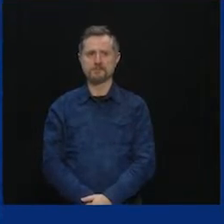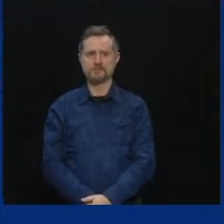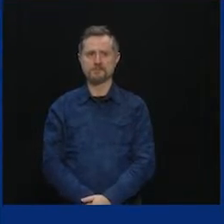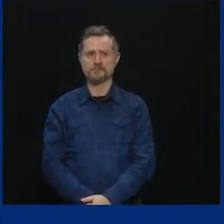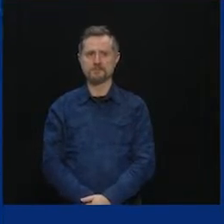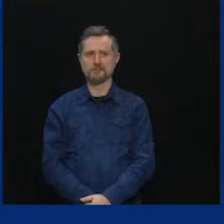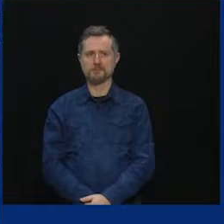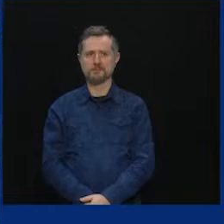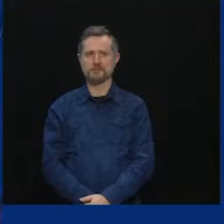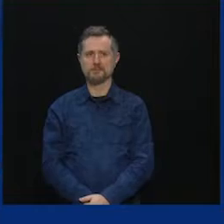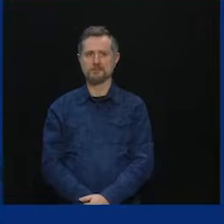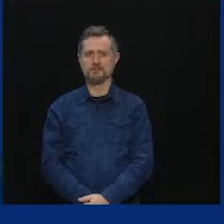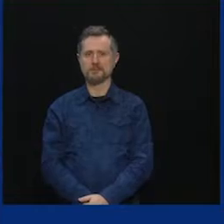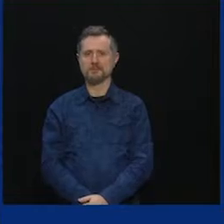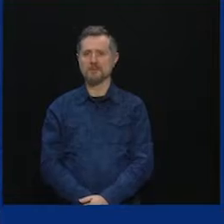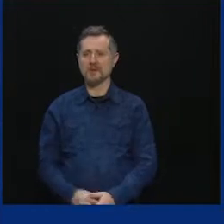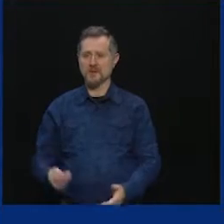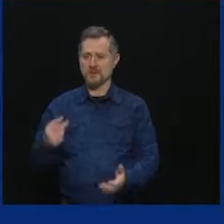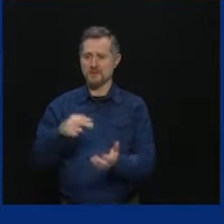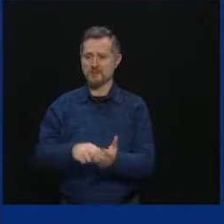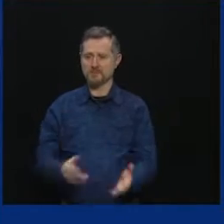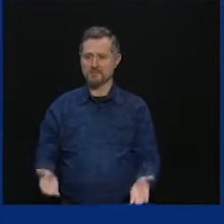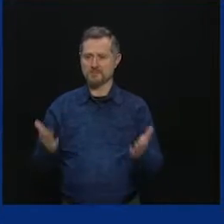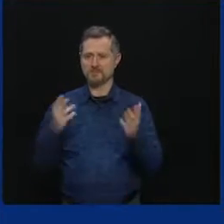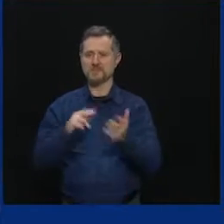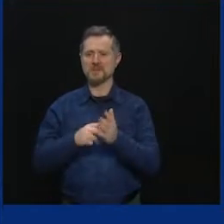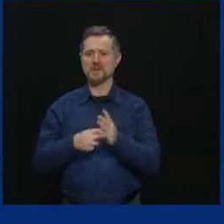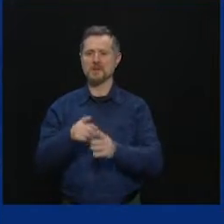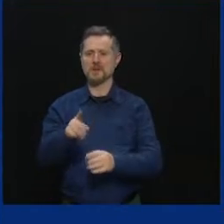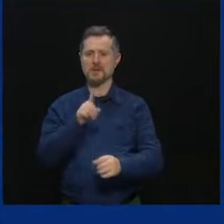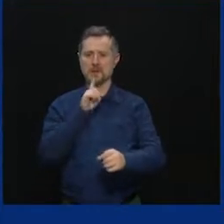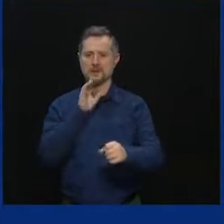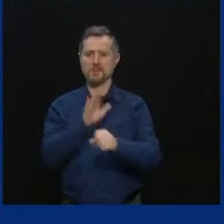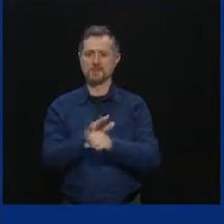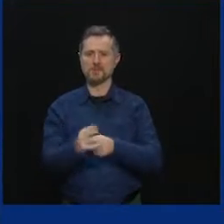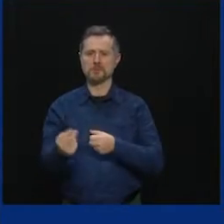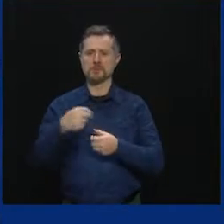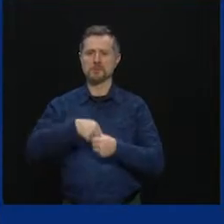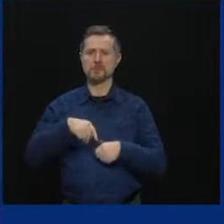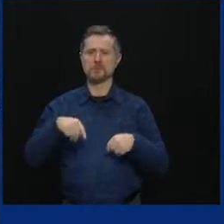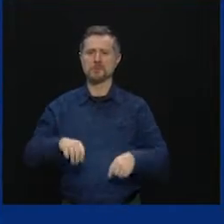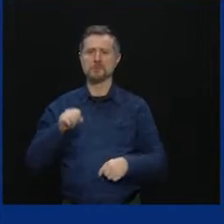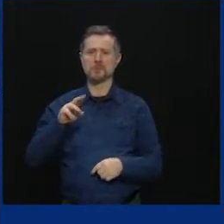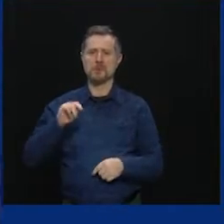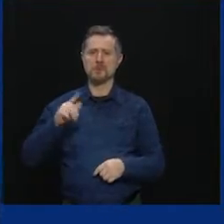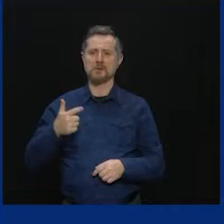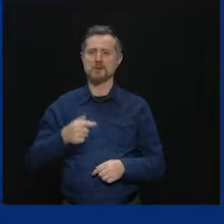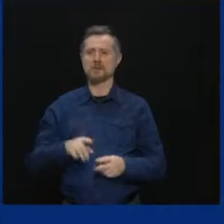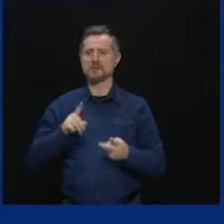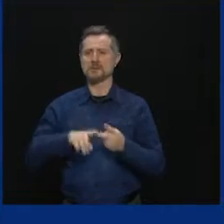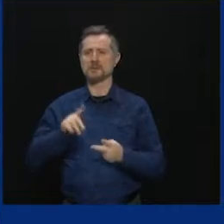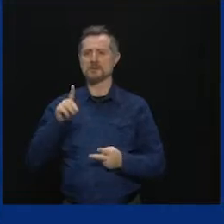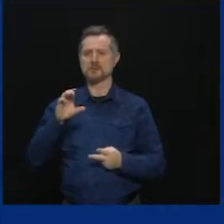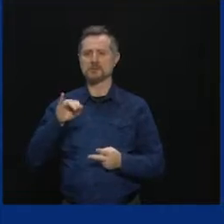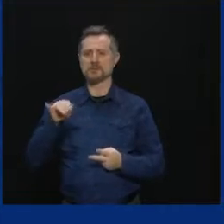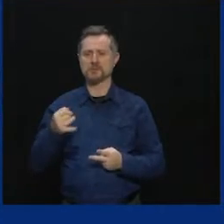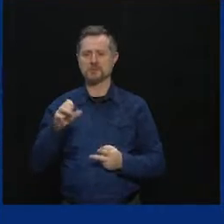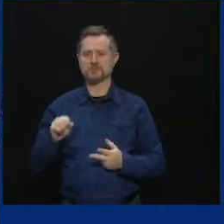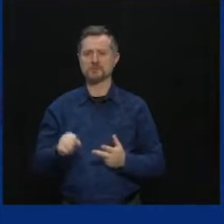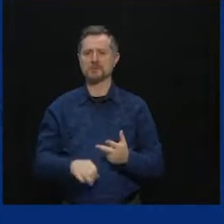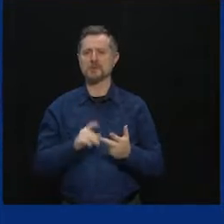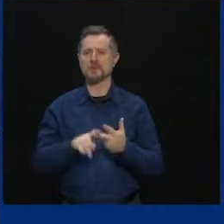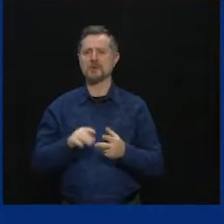I take you standing today as your commitment to join SNUG, to join DCJS, to join Family Services of